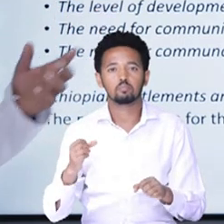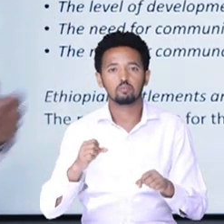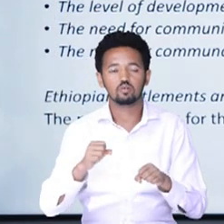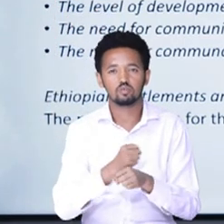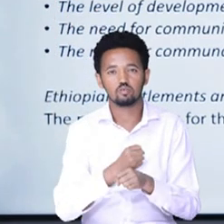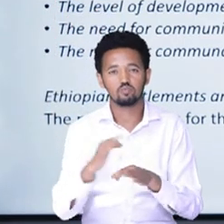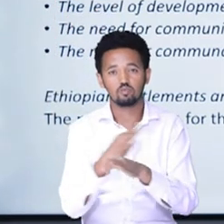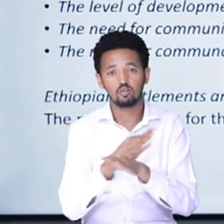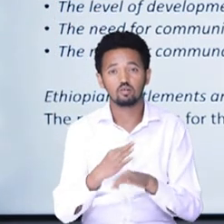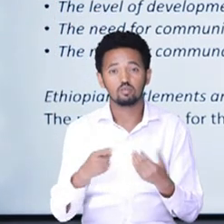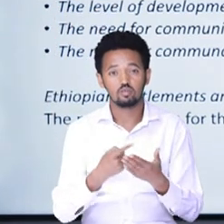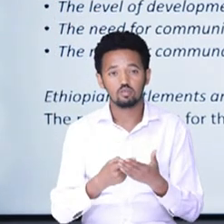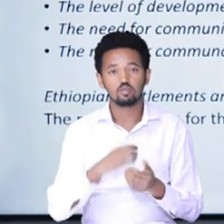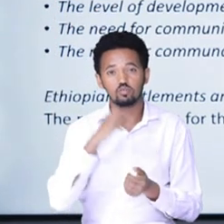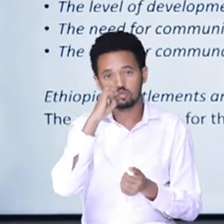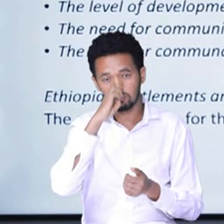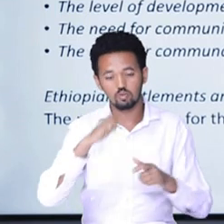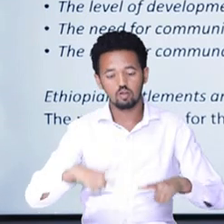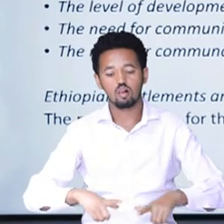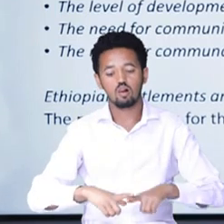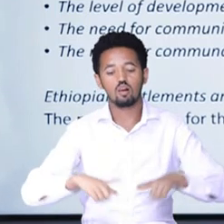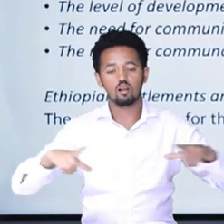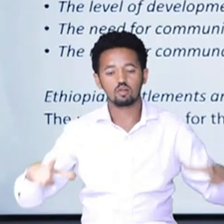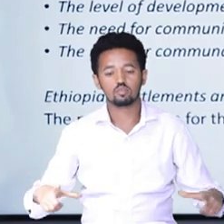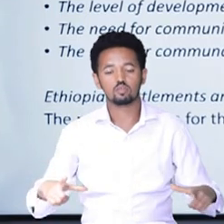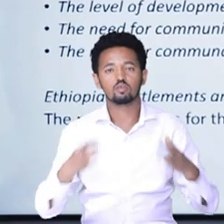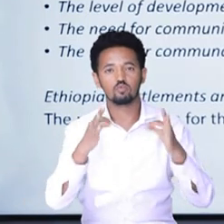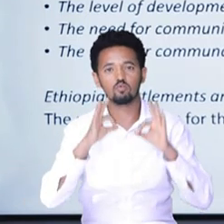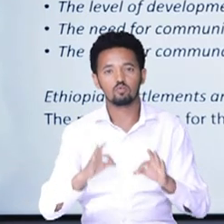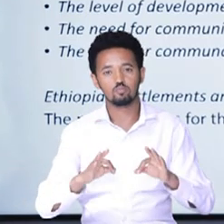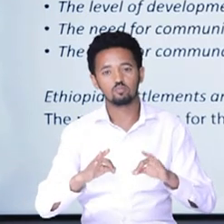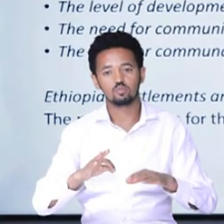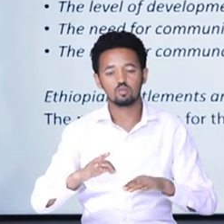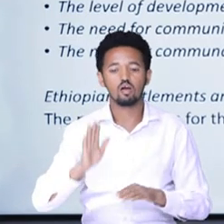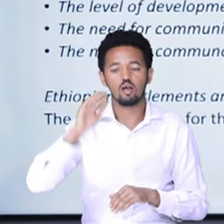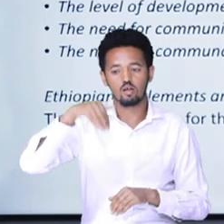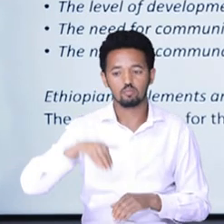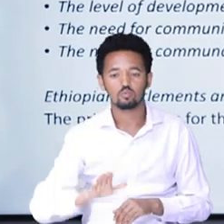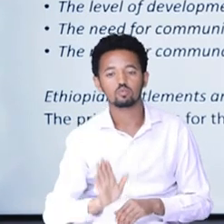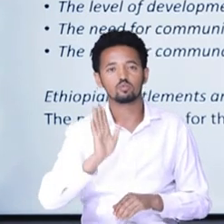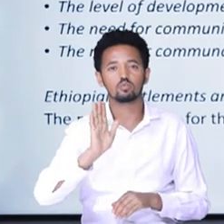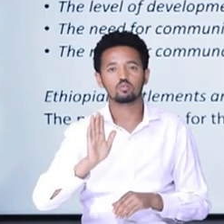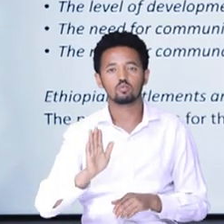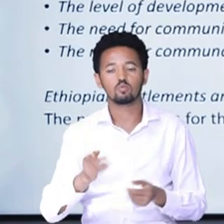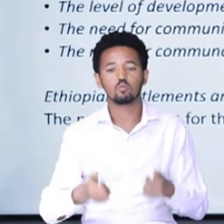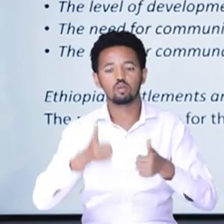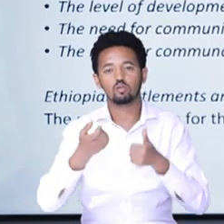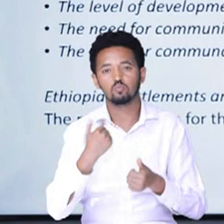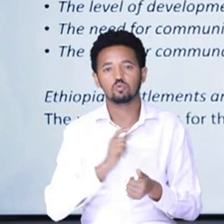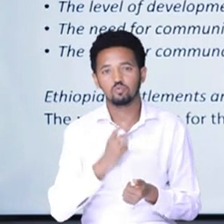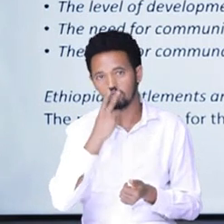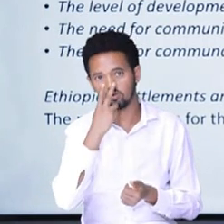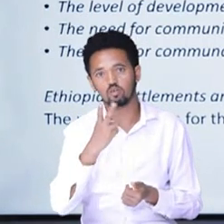As you know, the Ethiopian landform is ups and downs. When we see